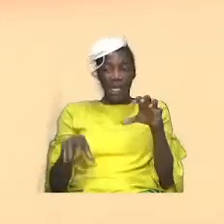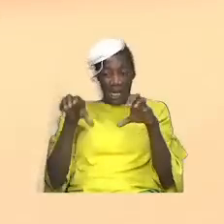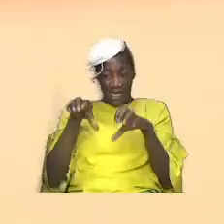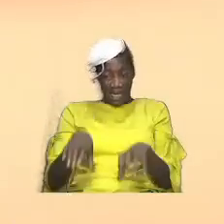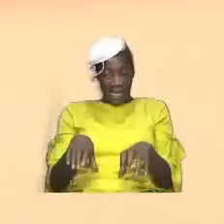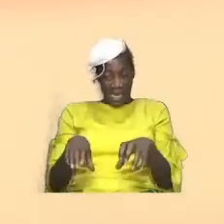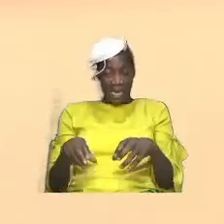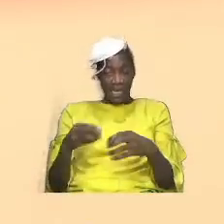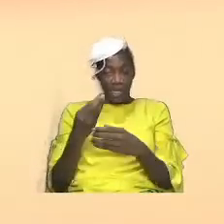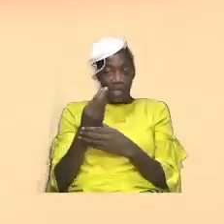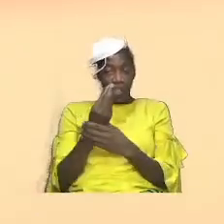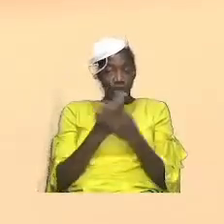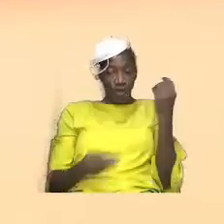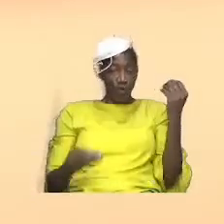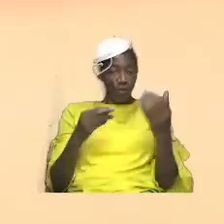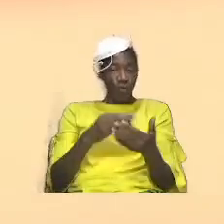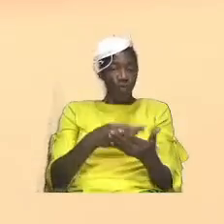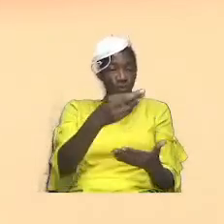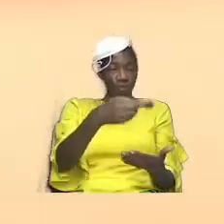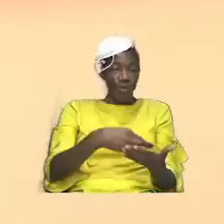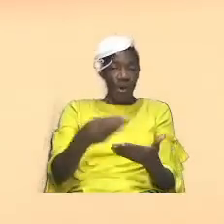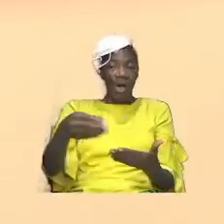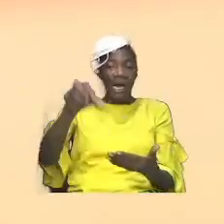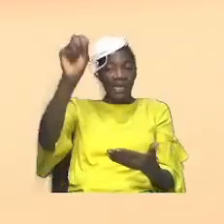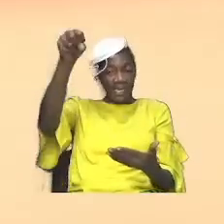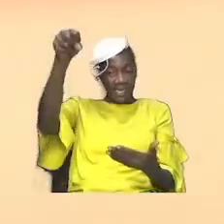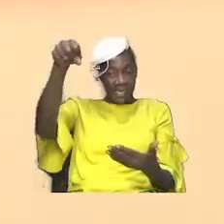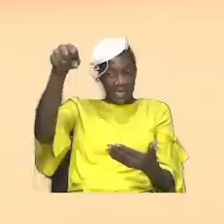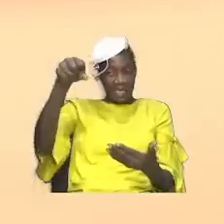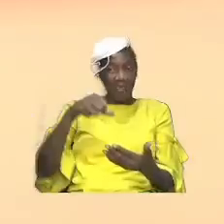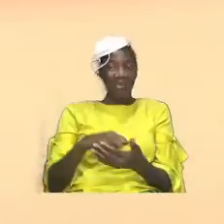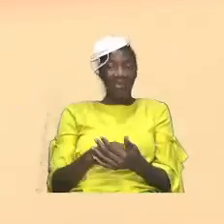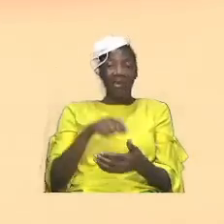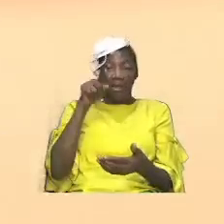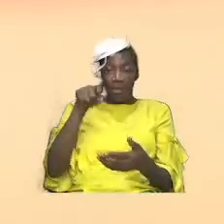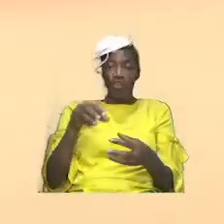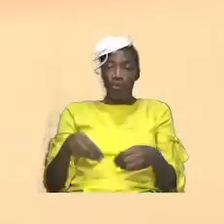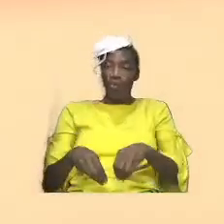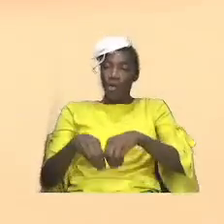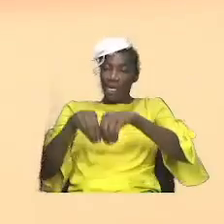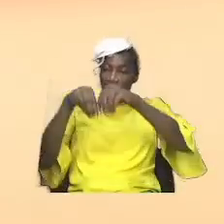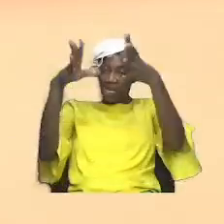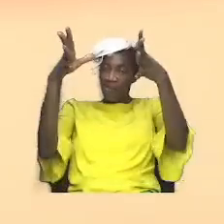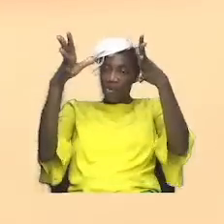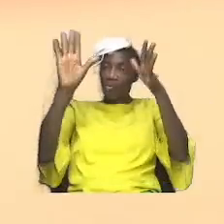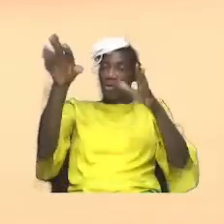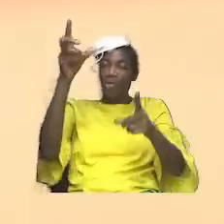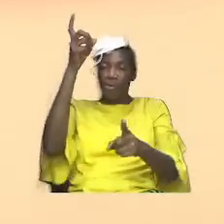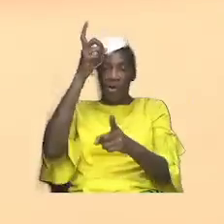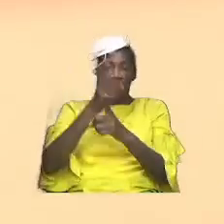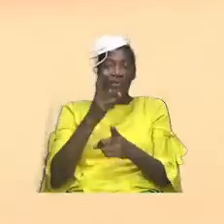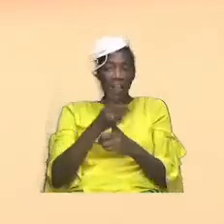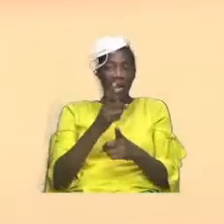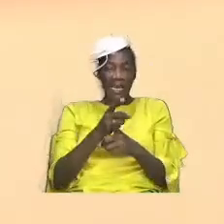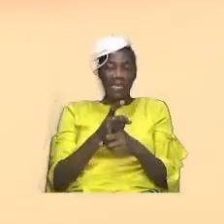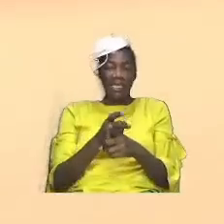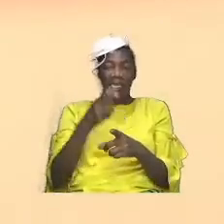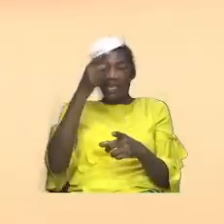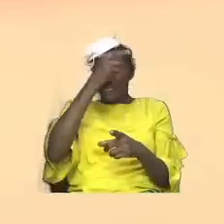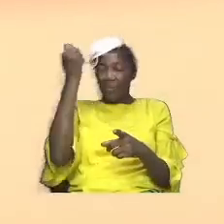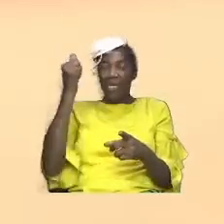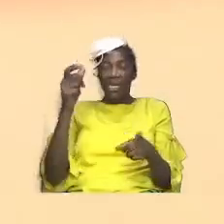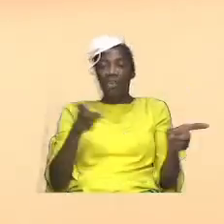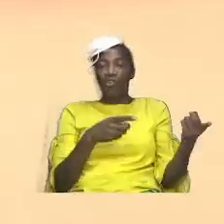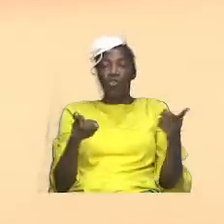that anybody can take it away from you, but you would have given up your right by virtue of doing